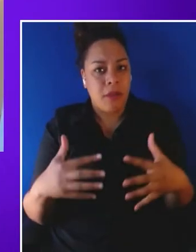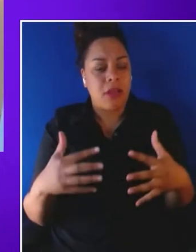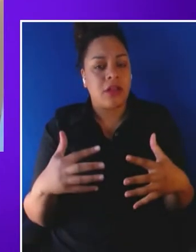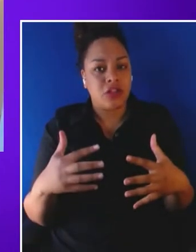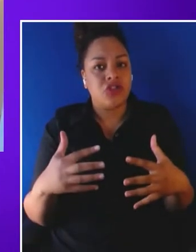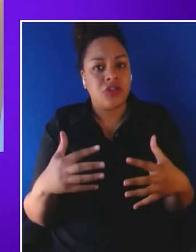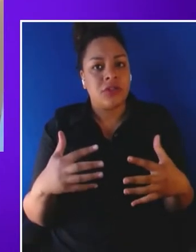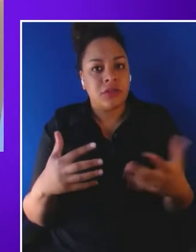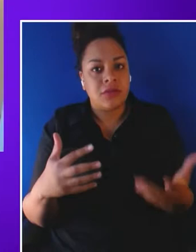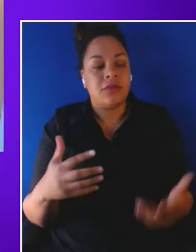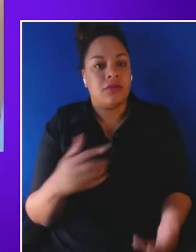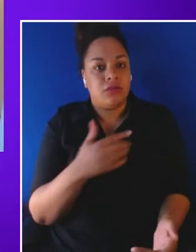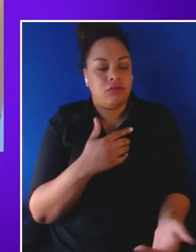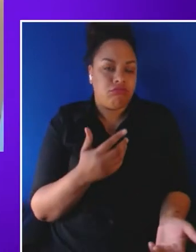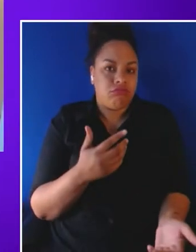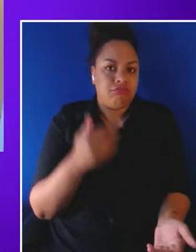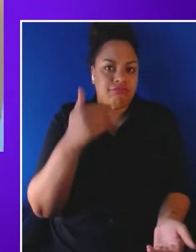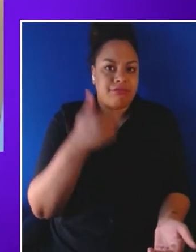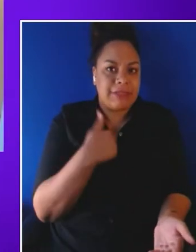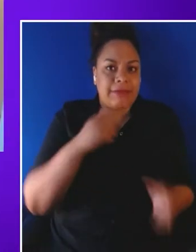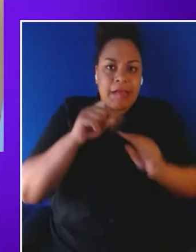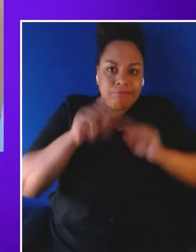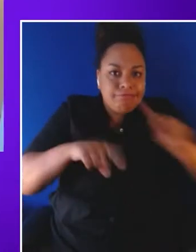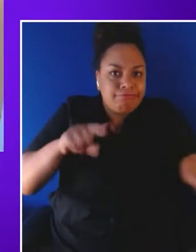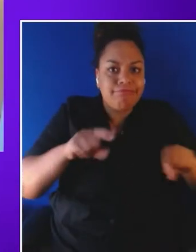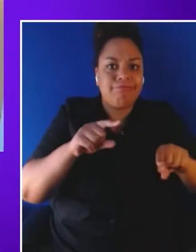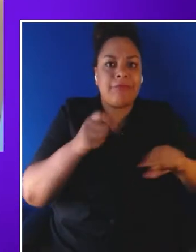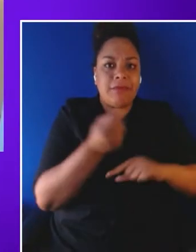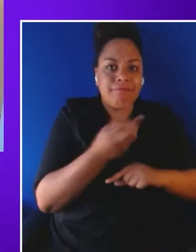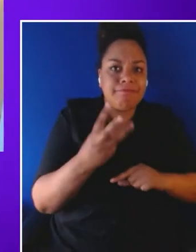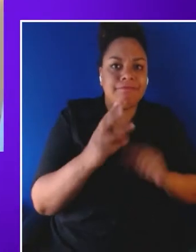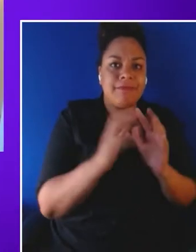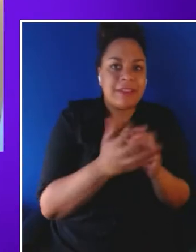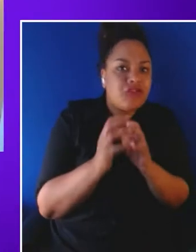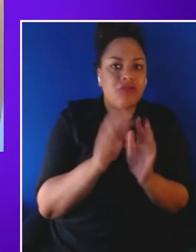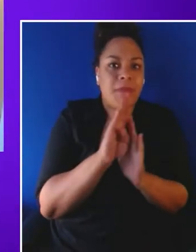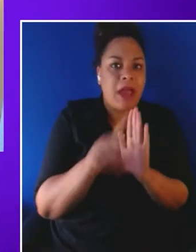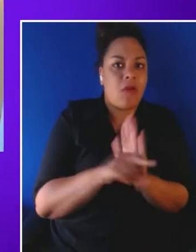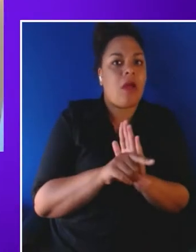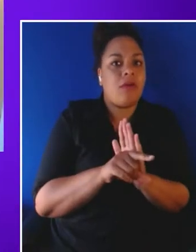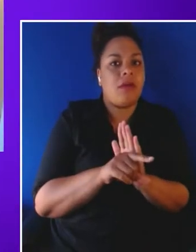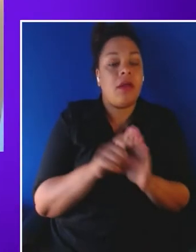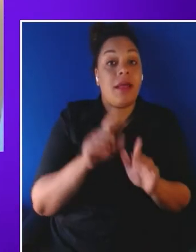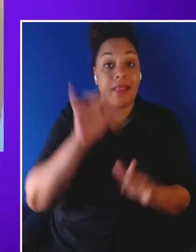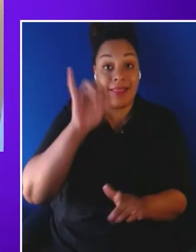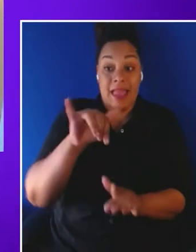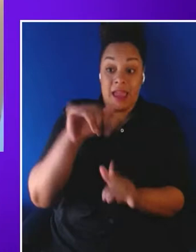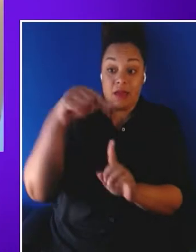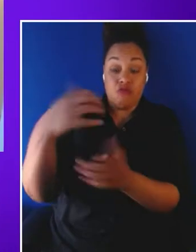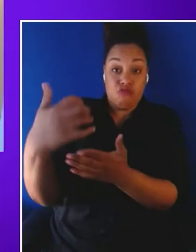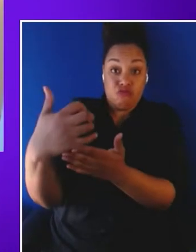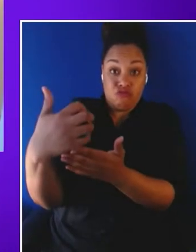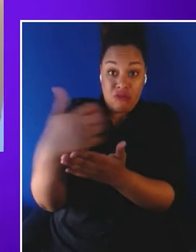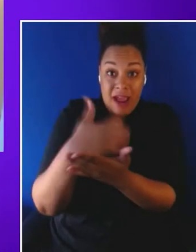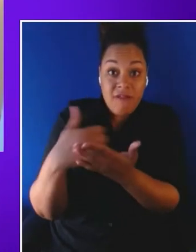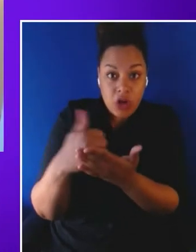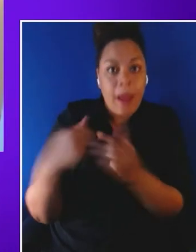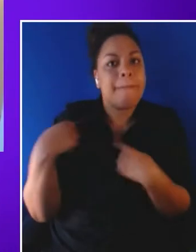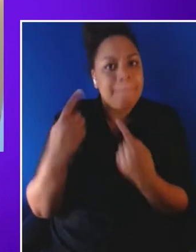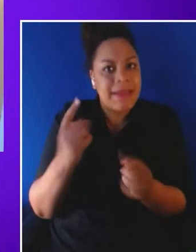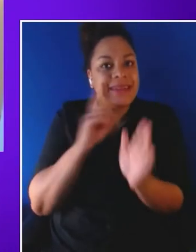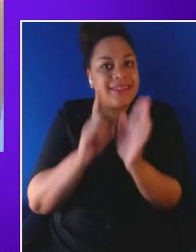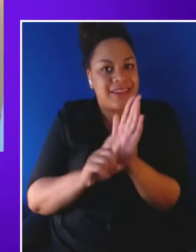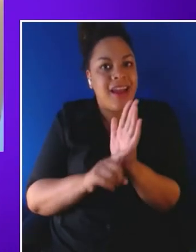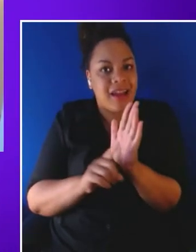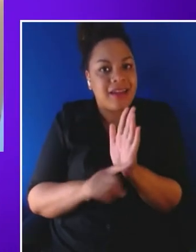know, we all come from multiply diverse backgrounds. And that revenue has been studied. And the revenue